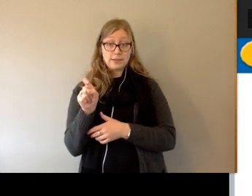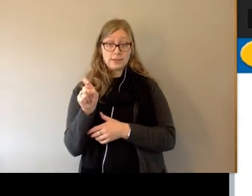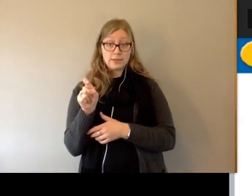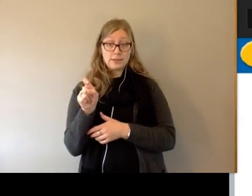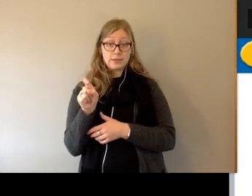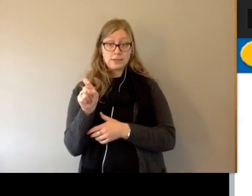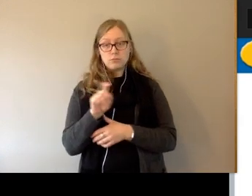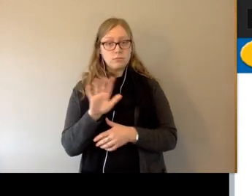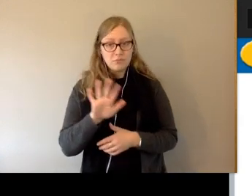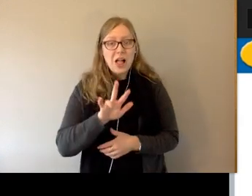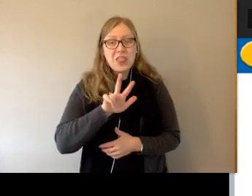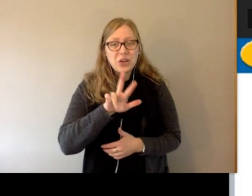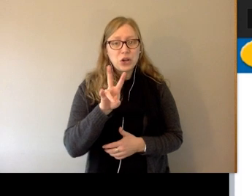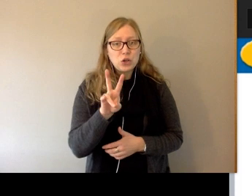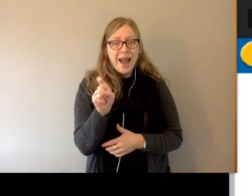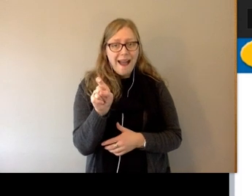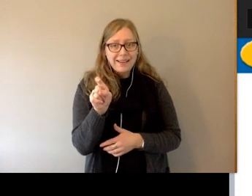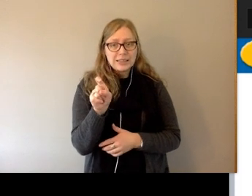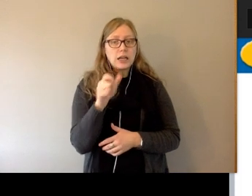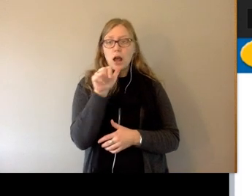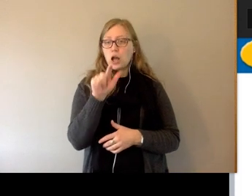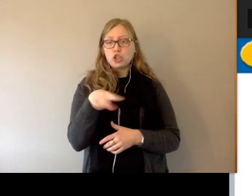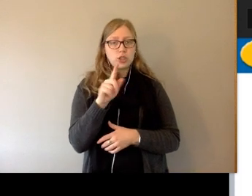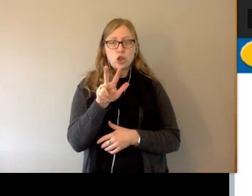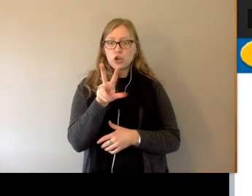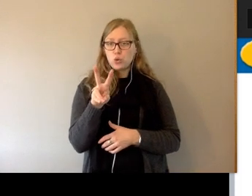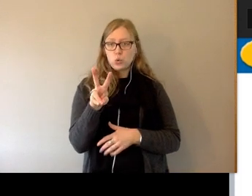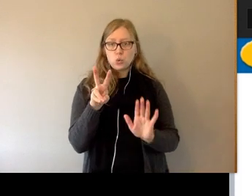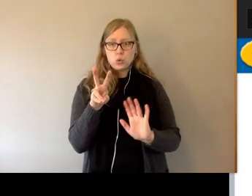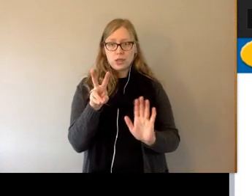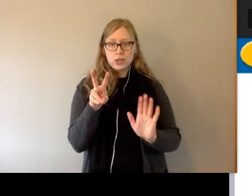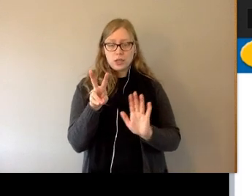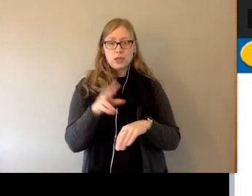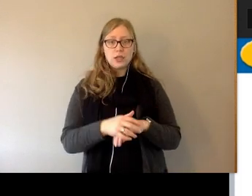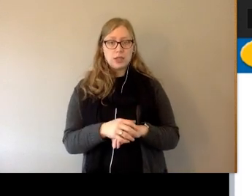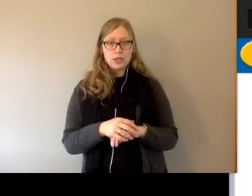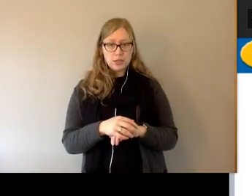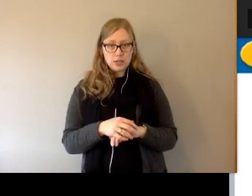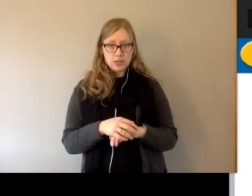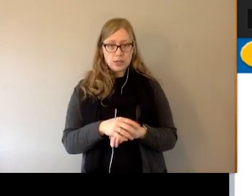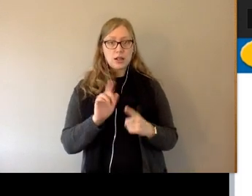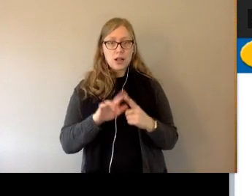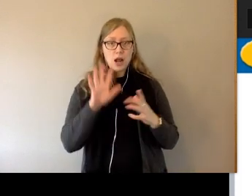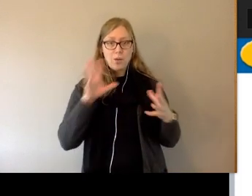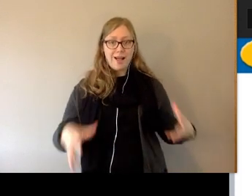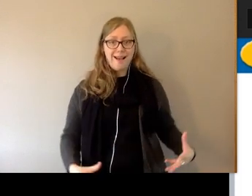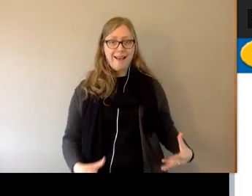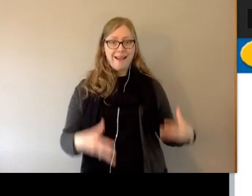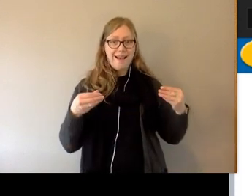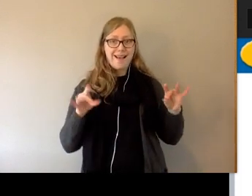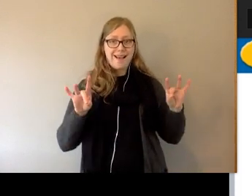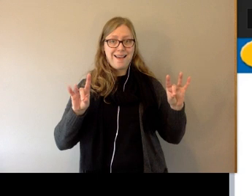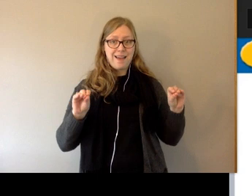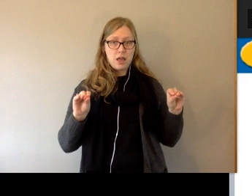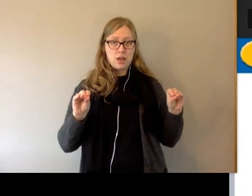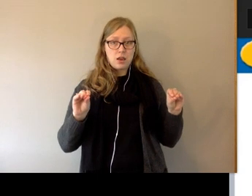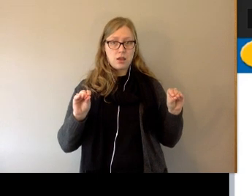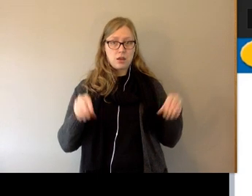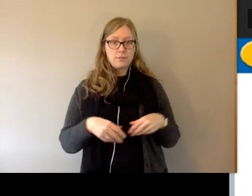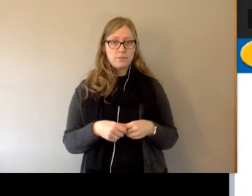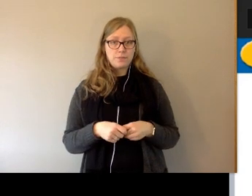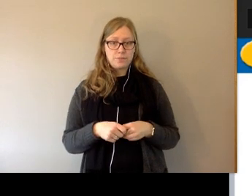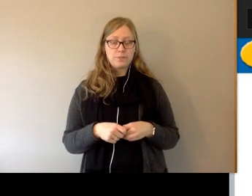subtracting 32x, not 32. And then I'm going to add 80 to both sides. So plus 80,